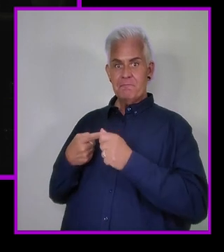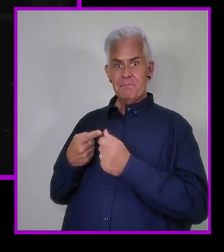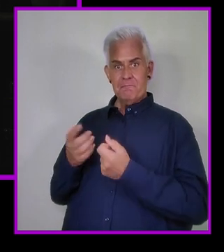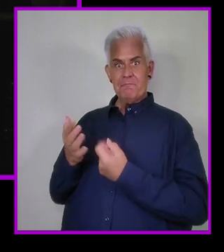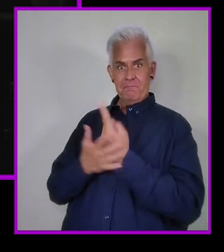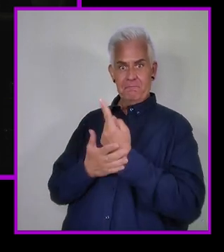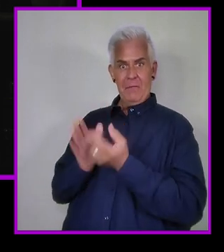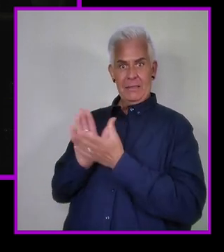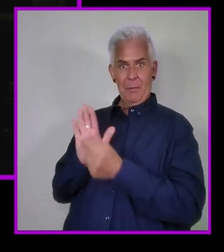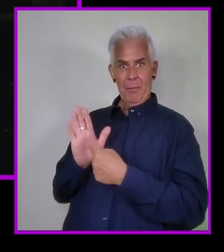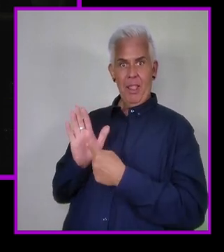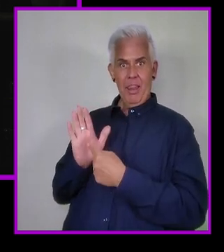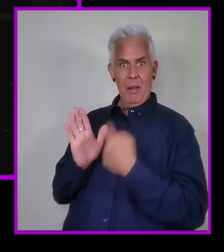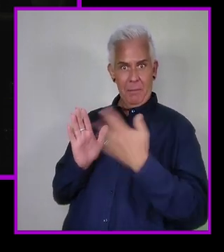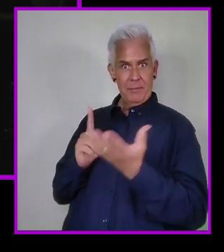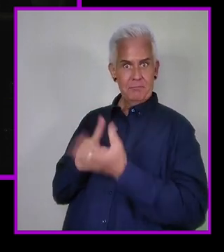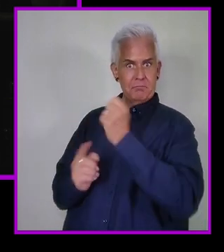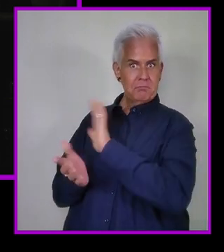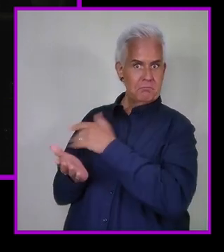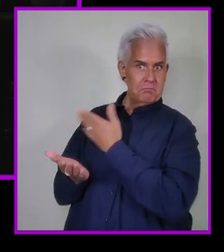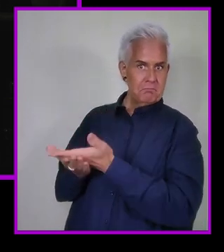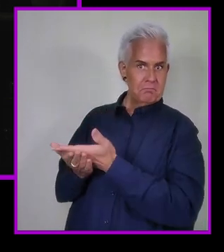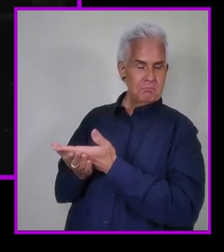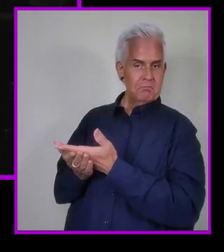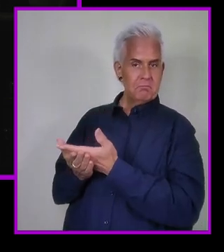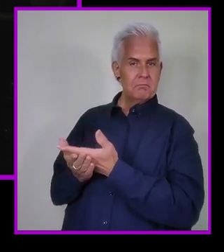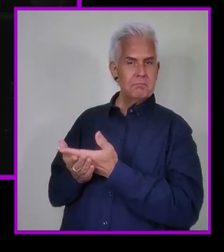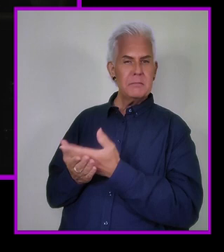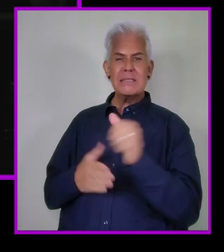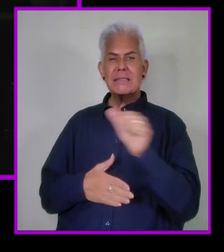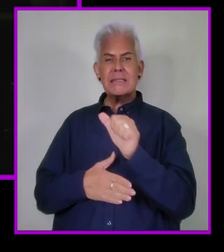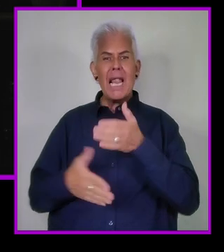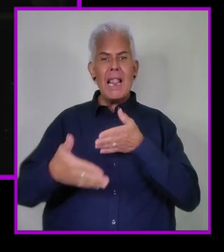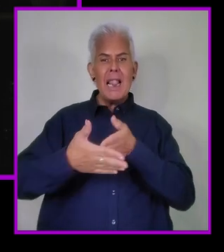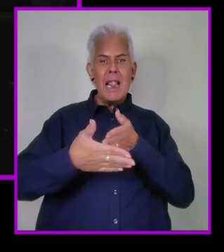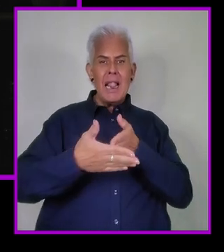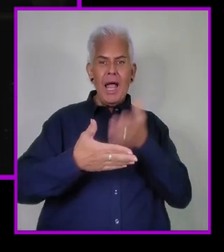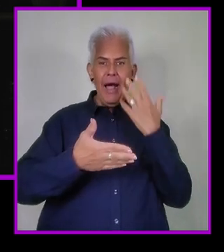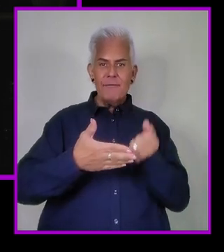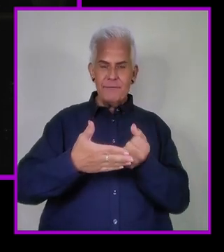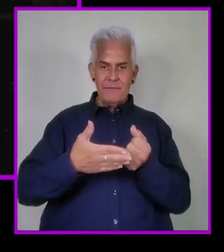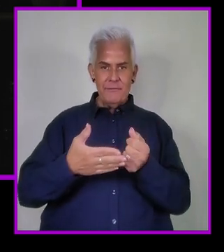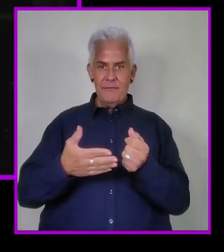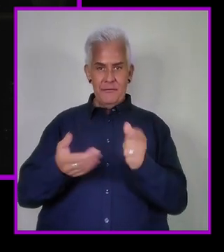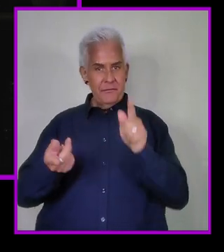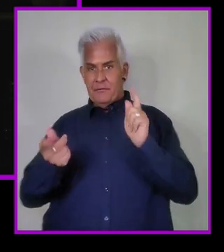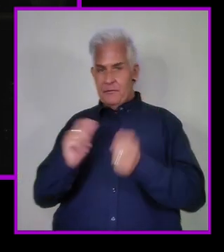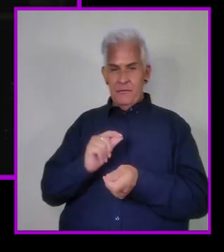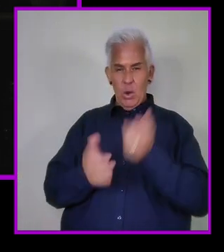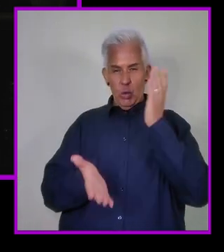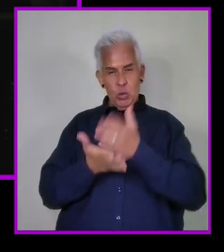great successes. But what do you think are the barriers that are still there that are preventing the transformation of